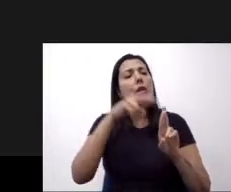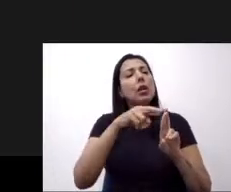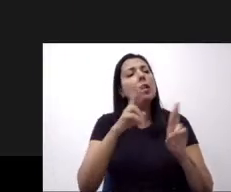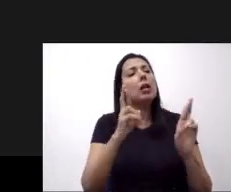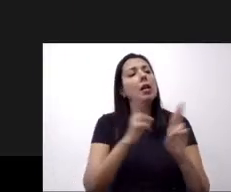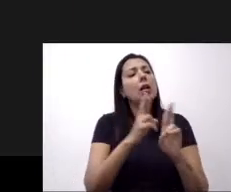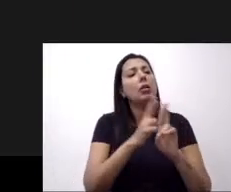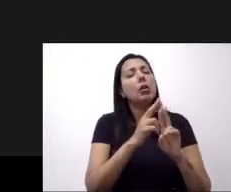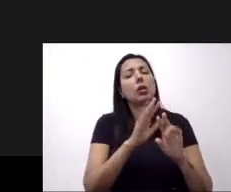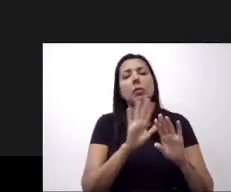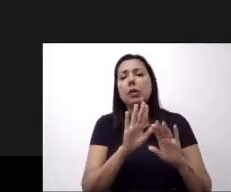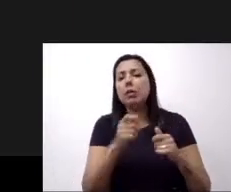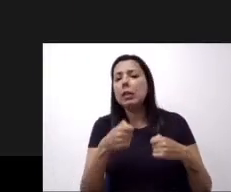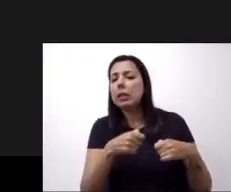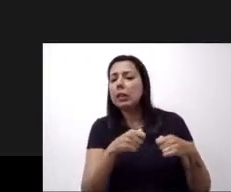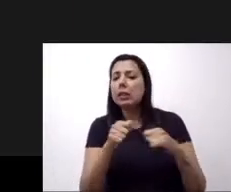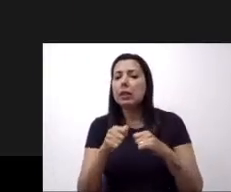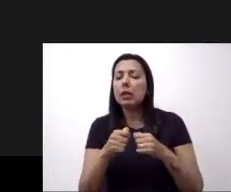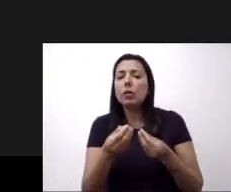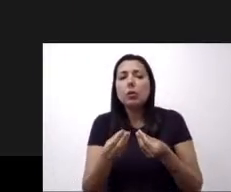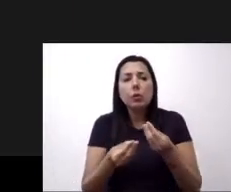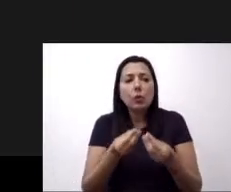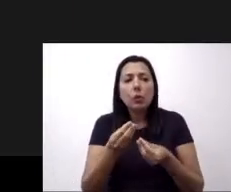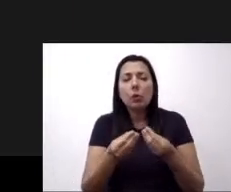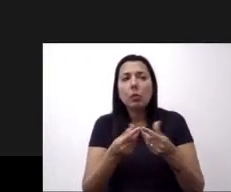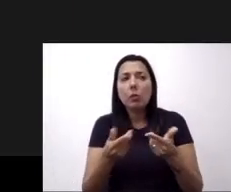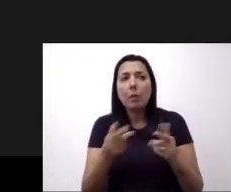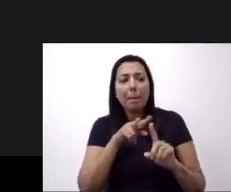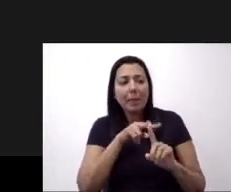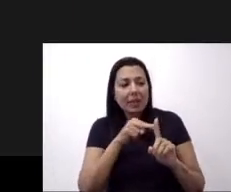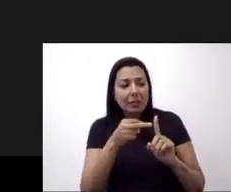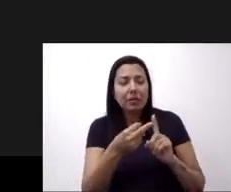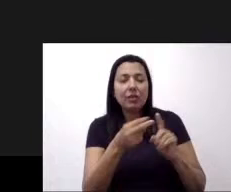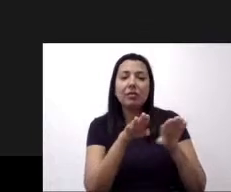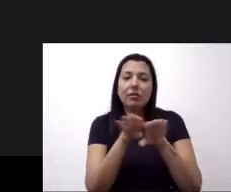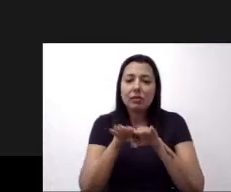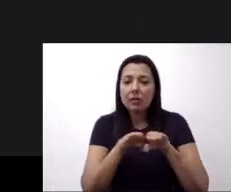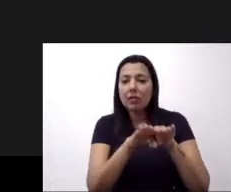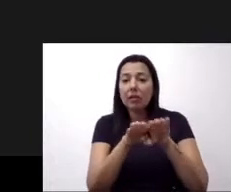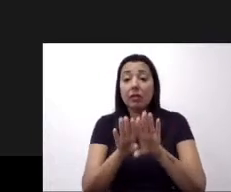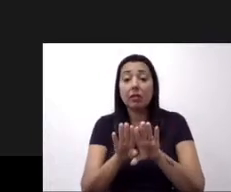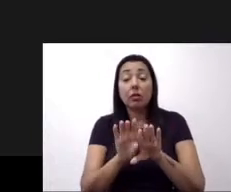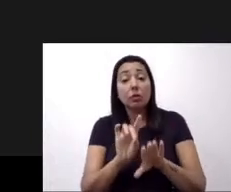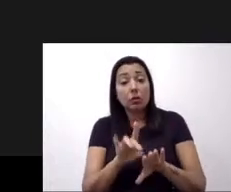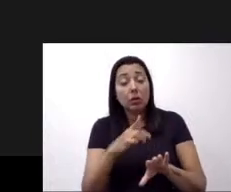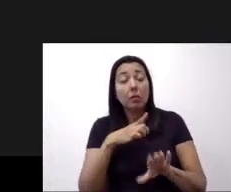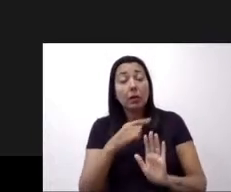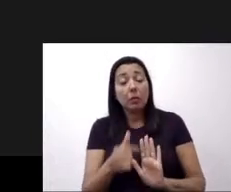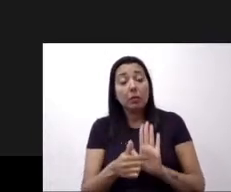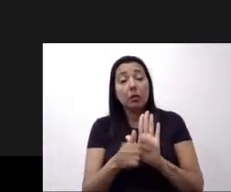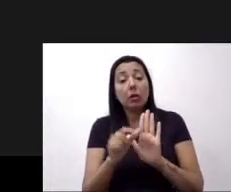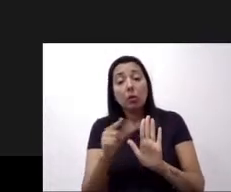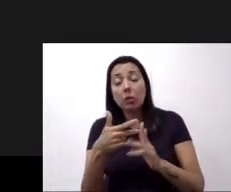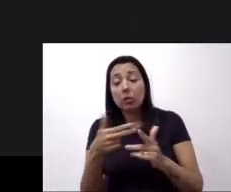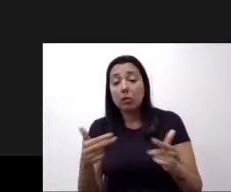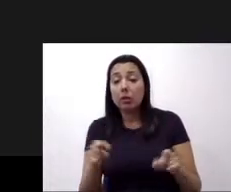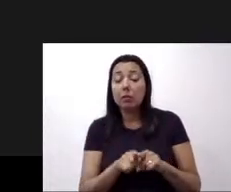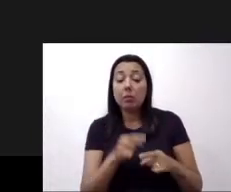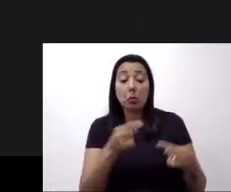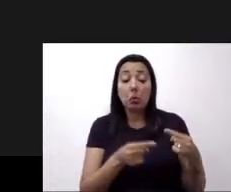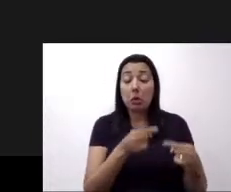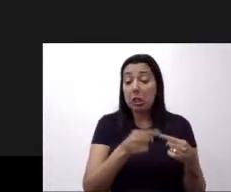an equality perspective. So to put it with other words, gender policies are not always gender